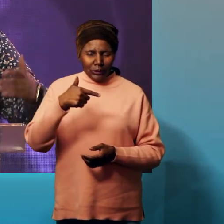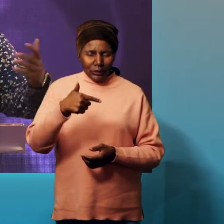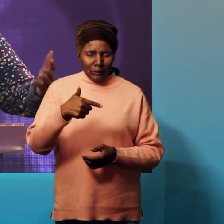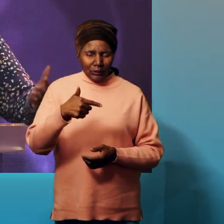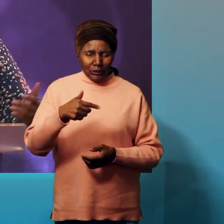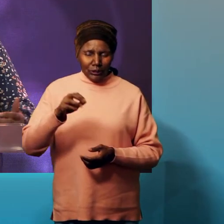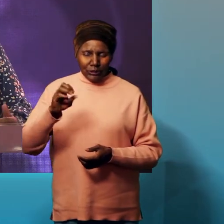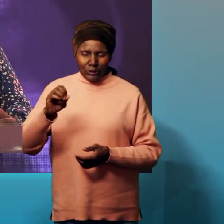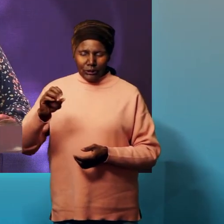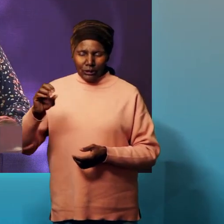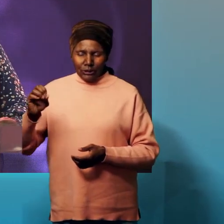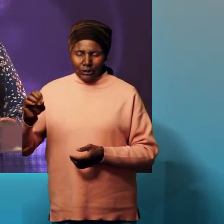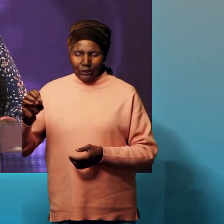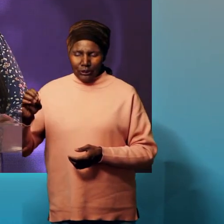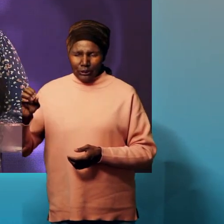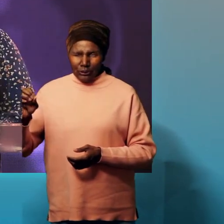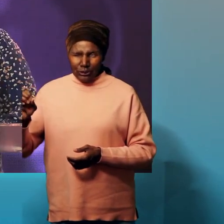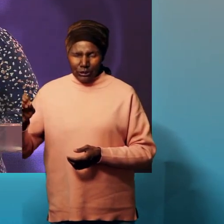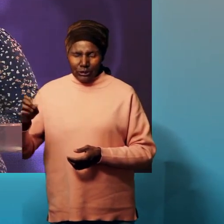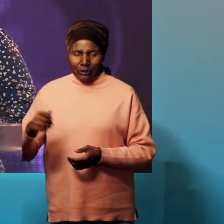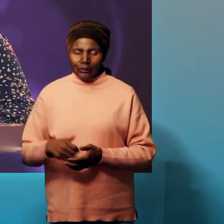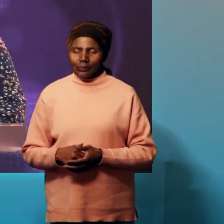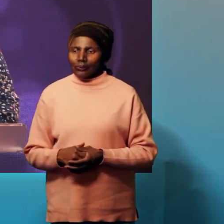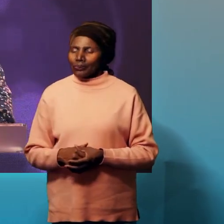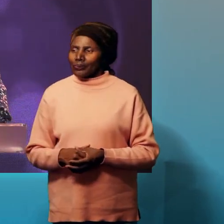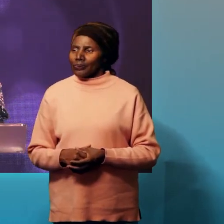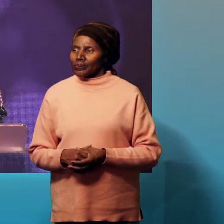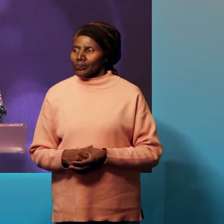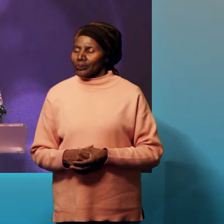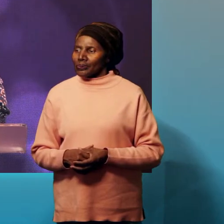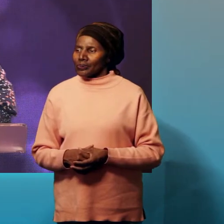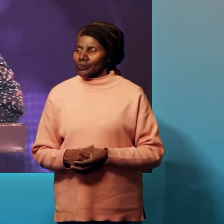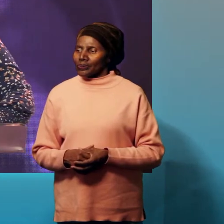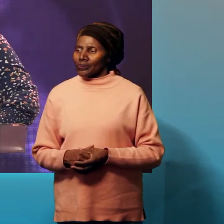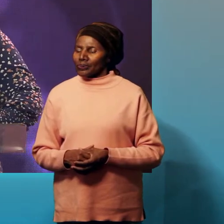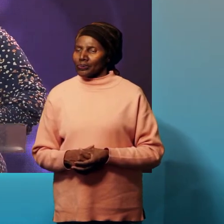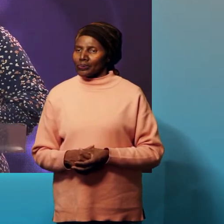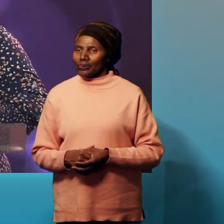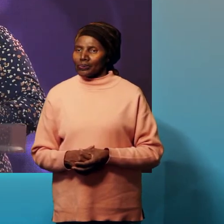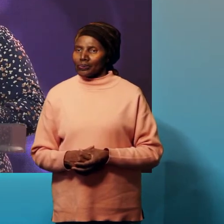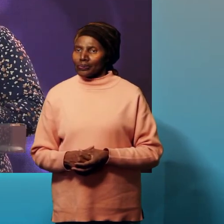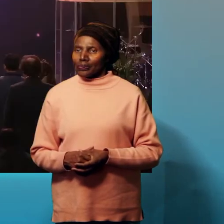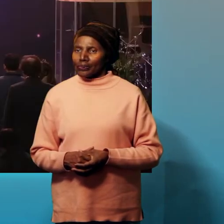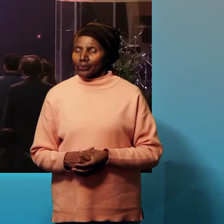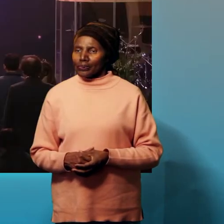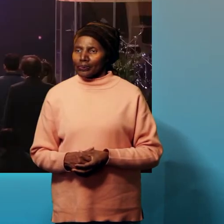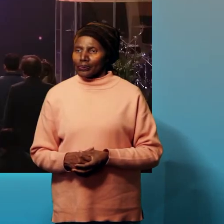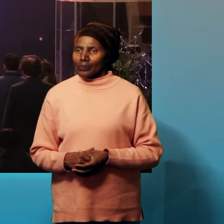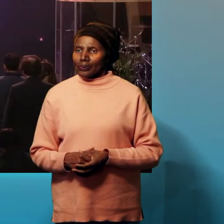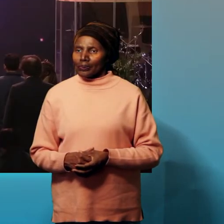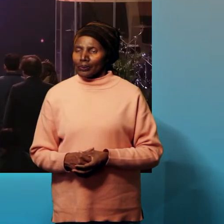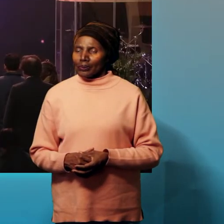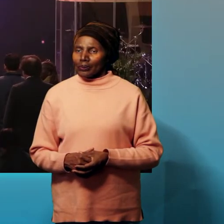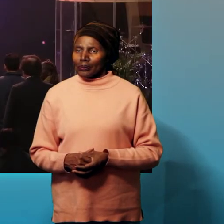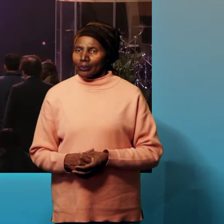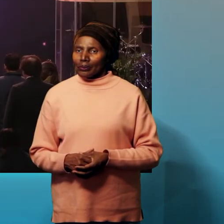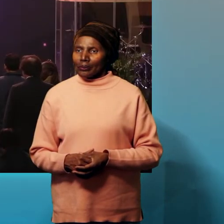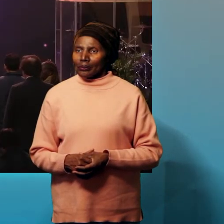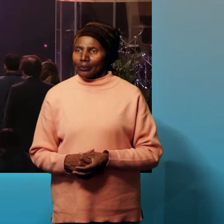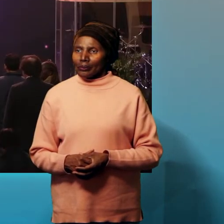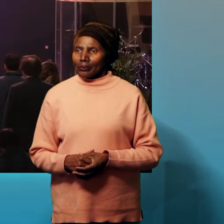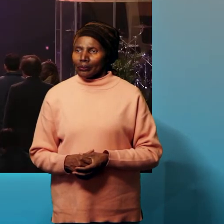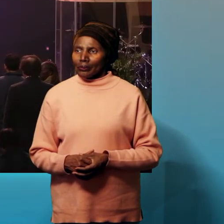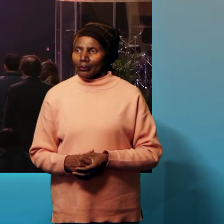be ministered to here this evening, I would like to ask the worship team to just bring a final song